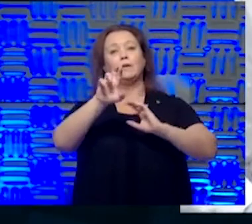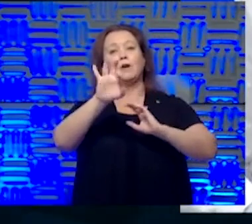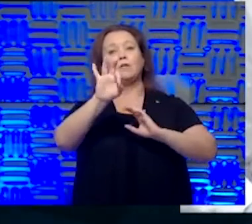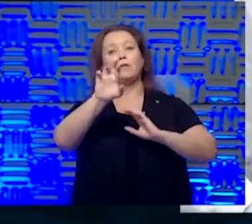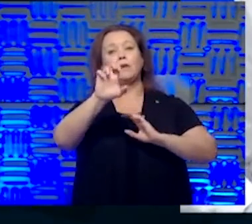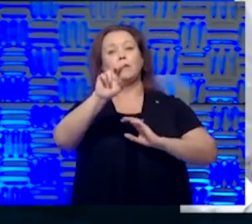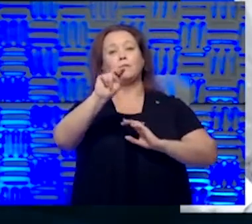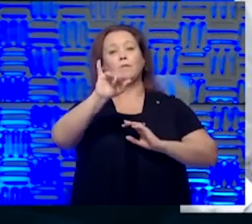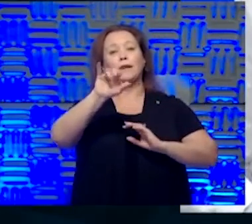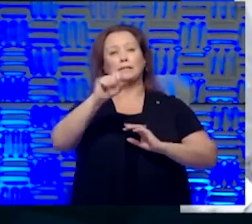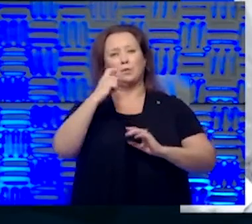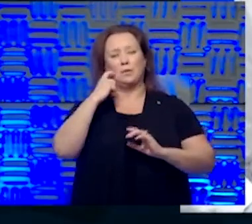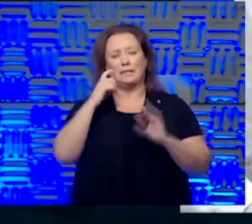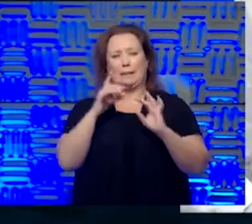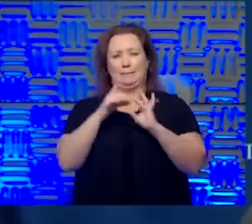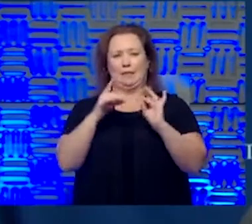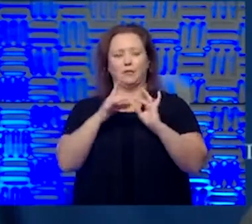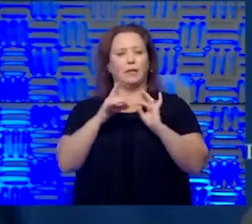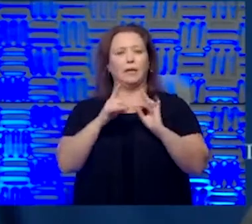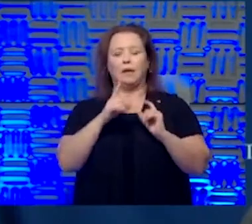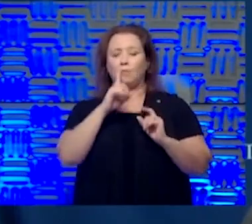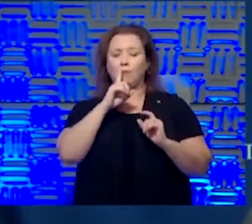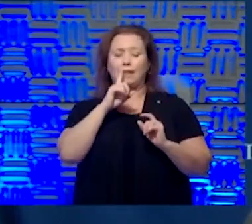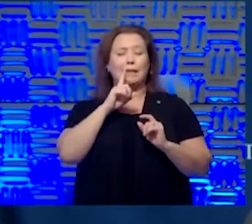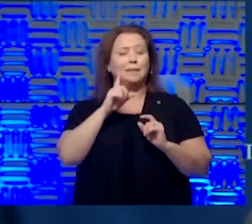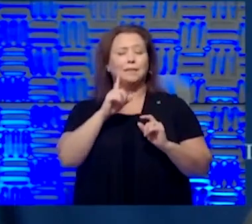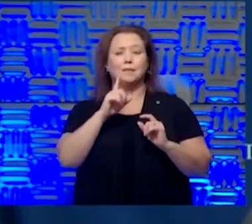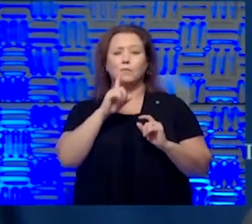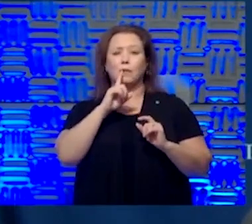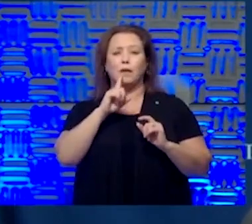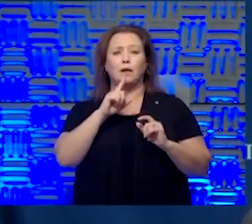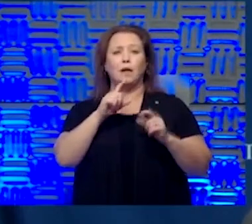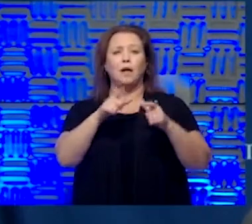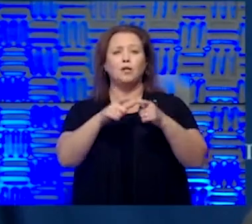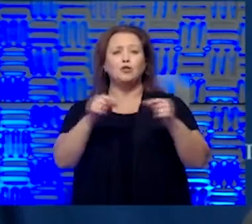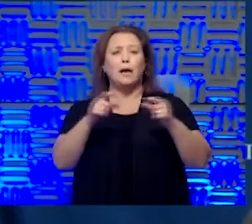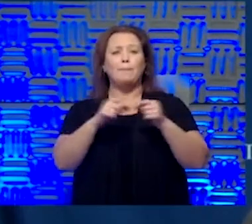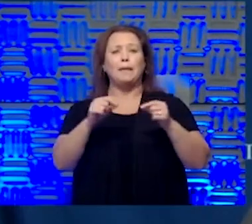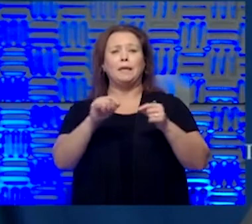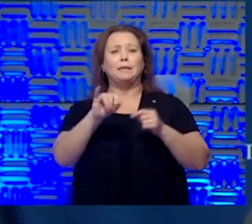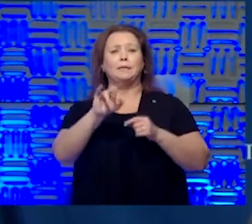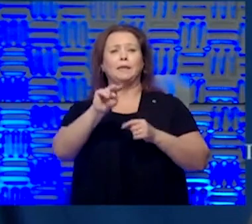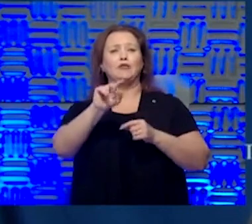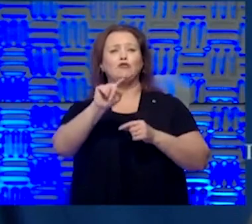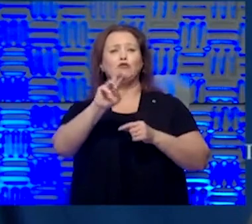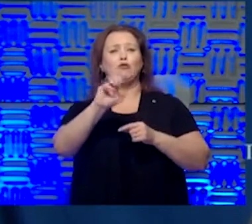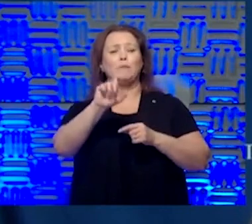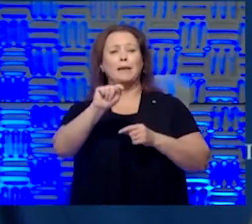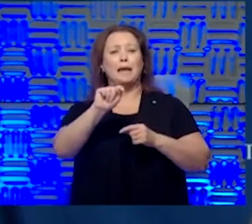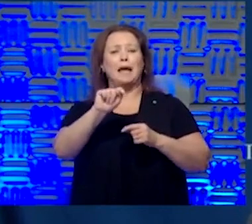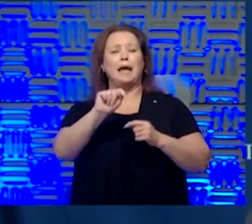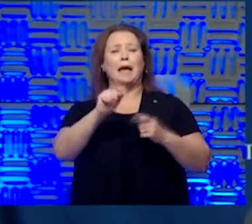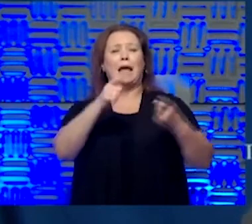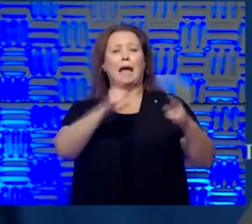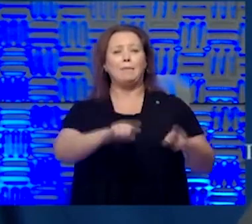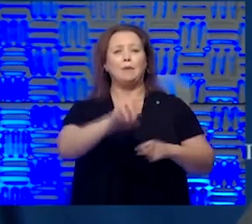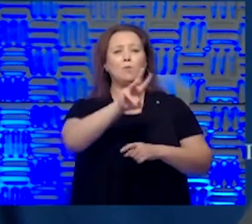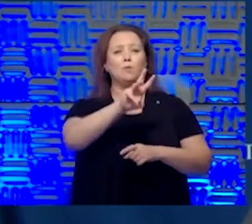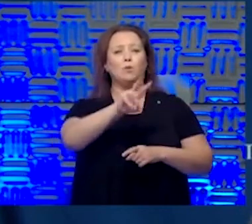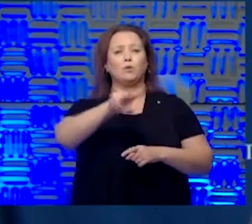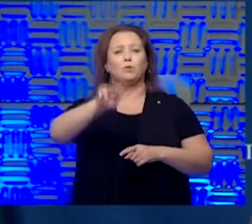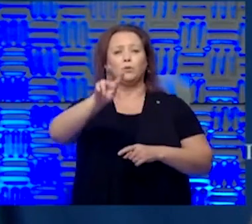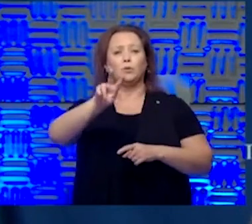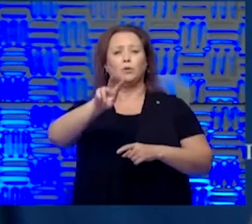that this stuff is real for these communities. I mean, Japanese internment happened in World War II. Tuskegee happened. You